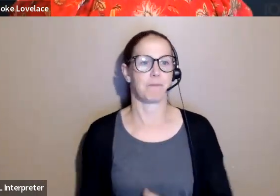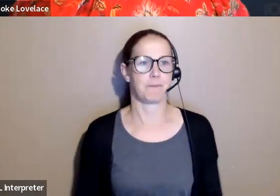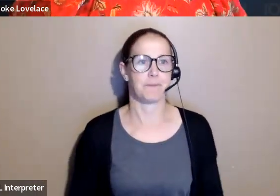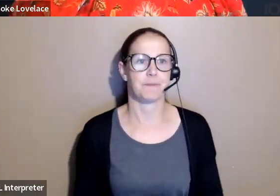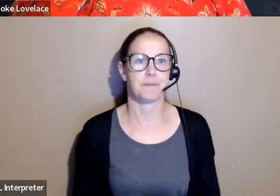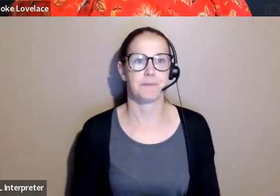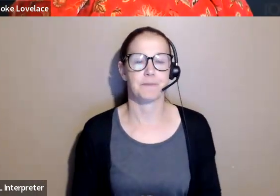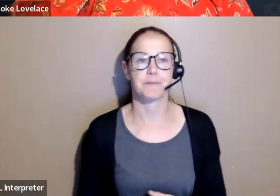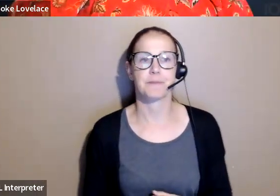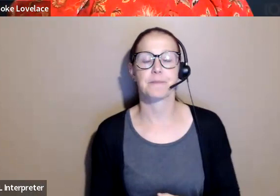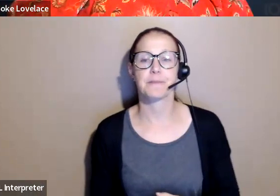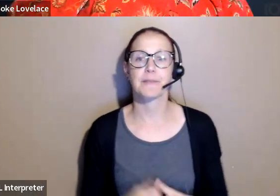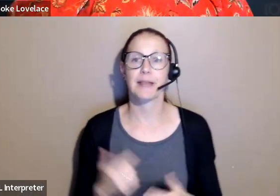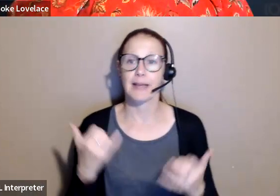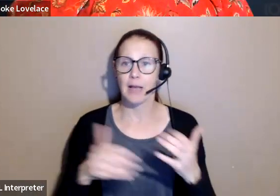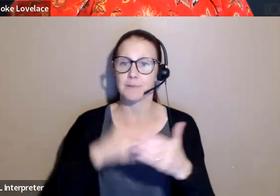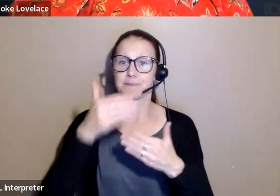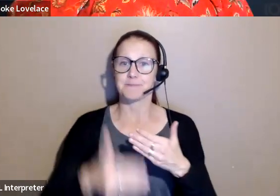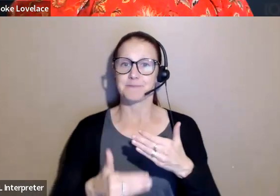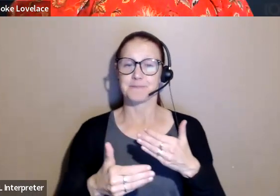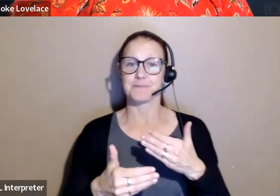And I think we're moving on to